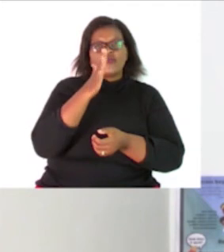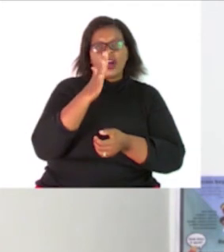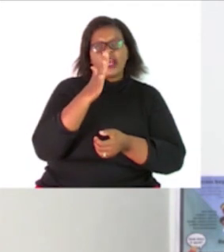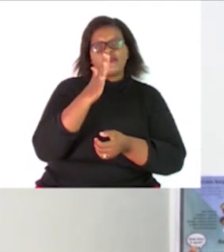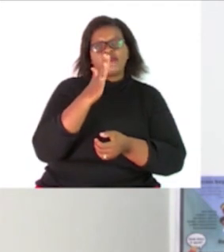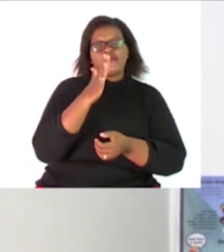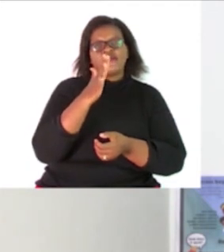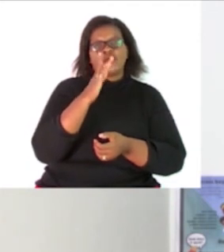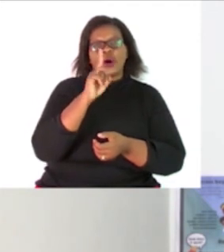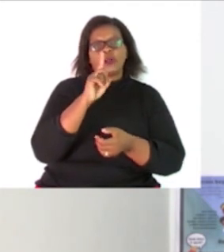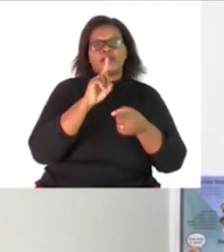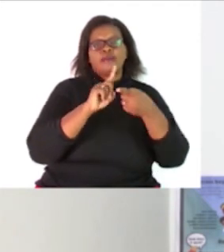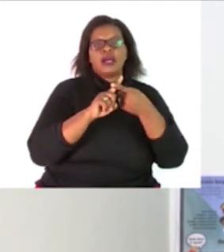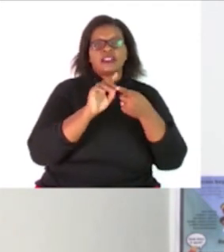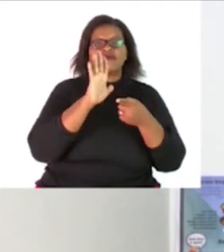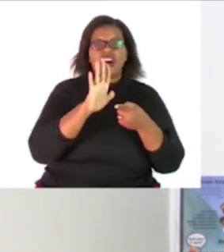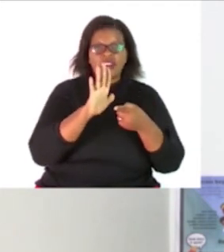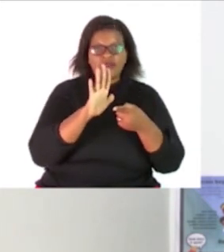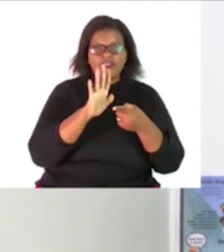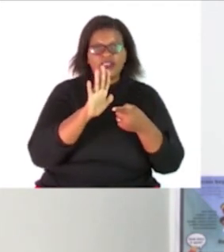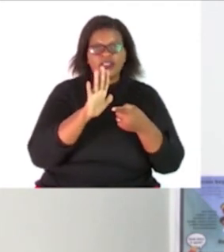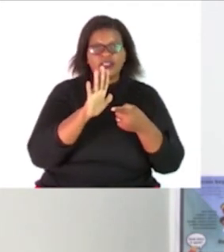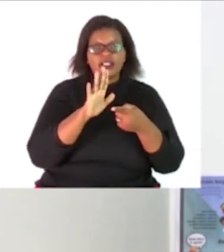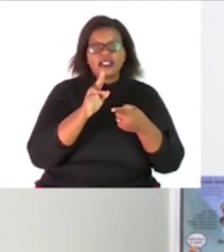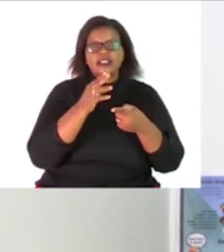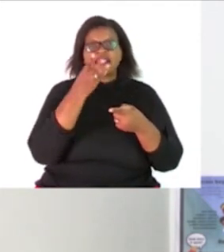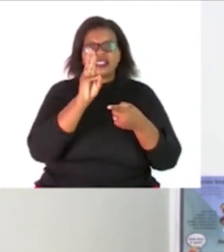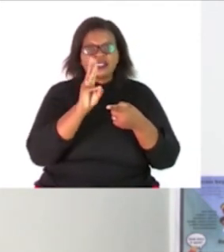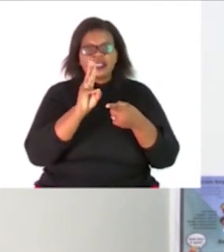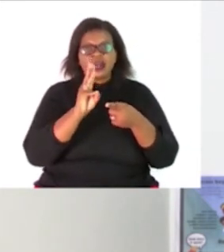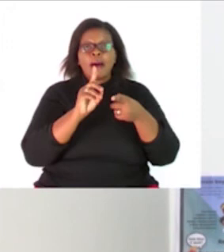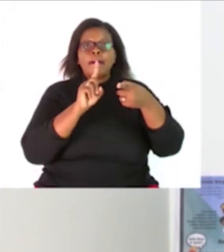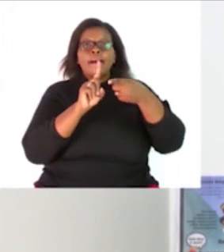And then 1 plus 5 is 6.